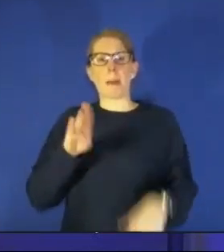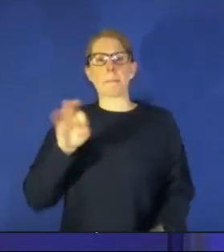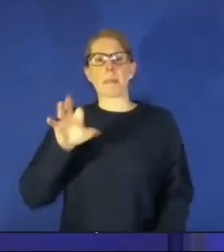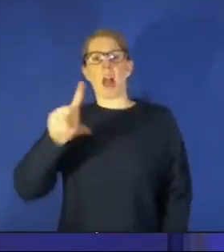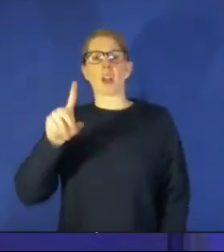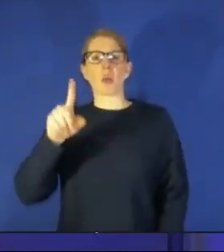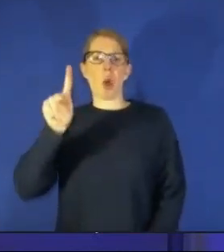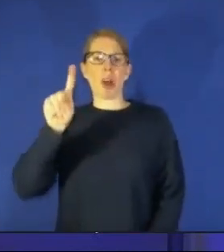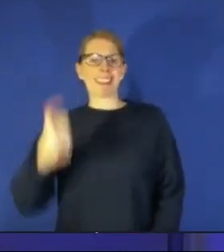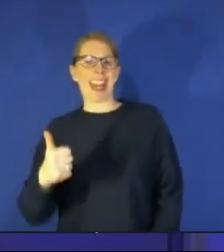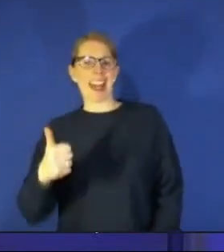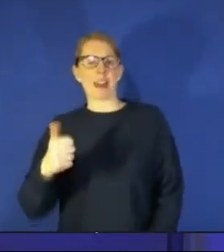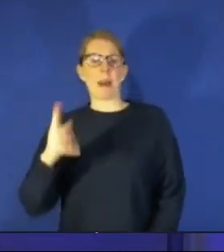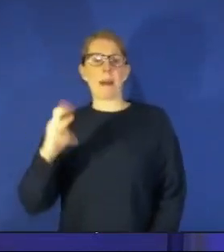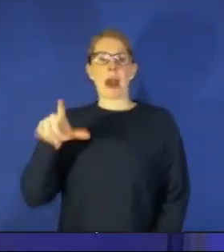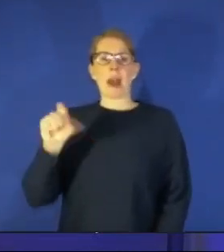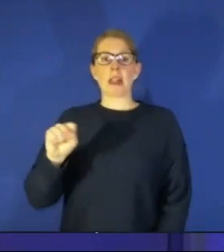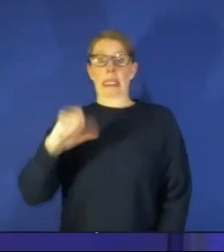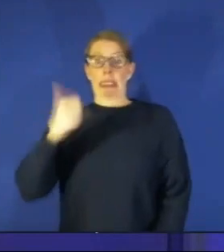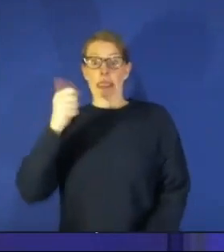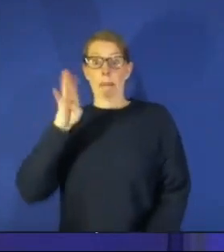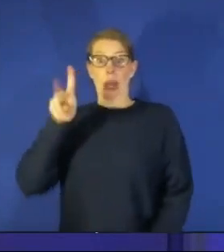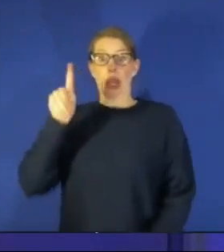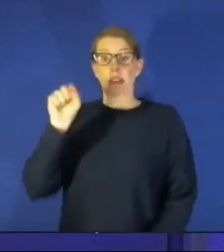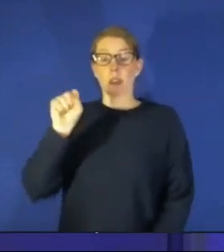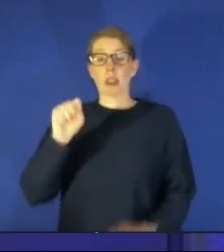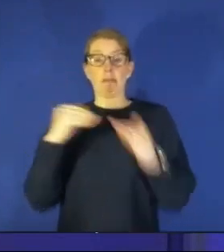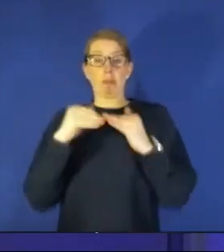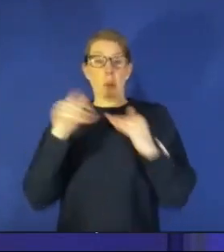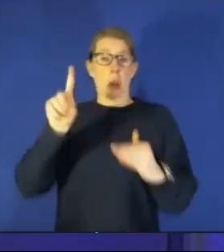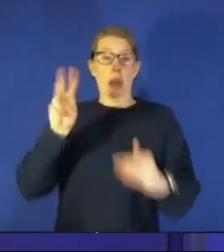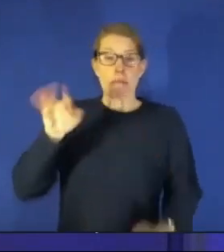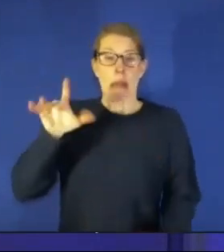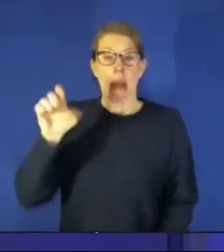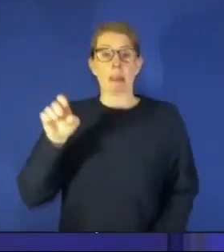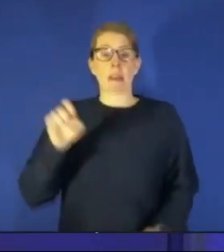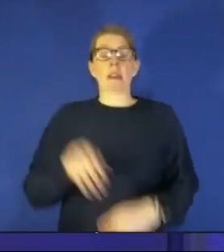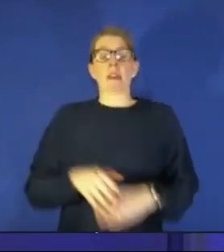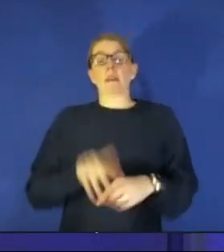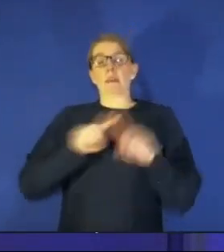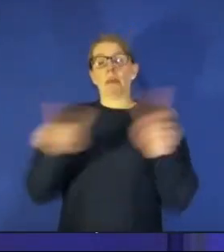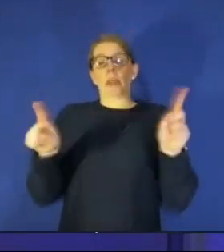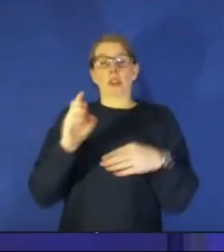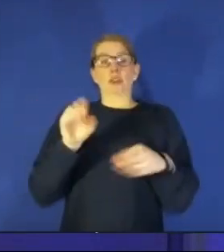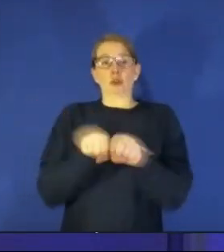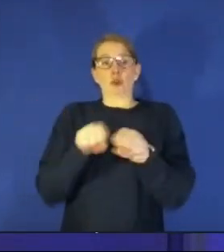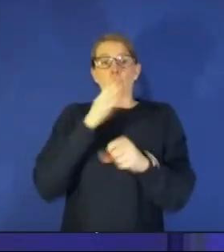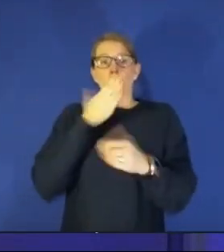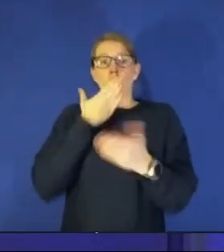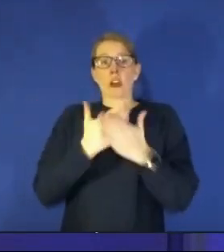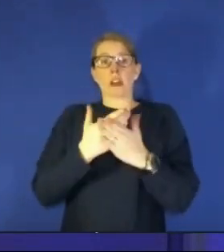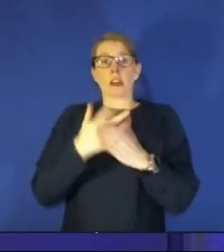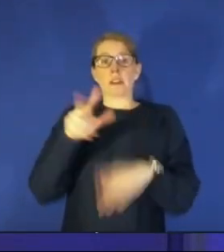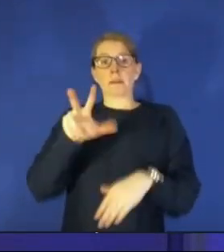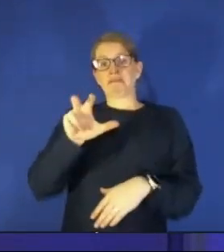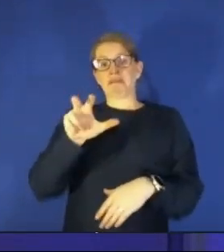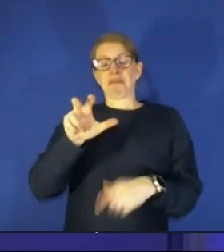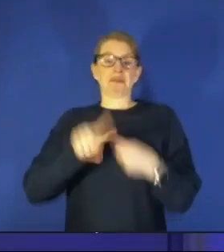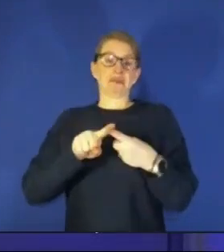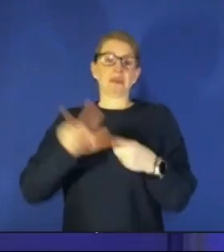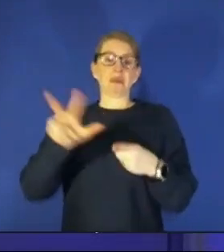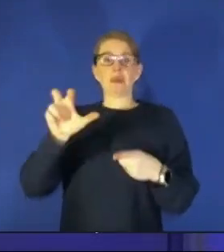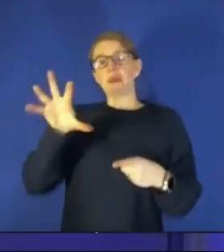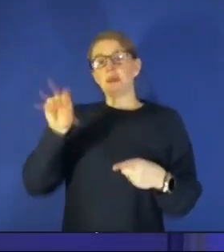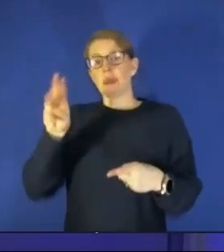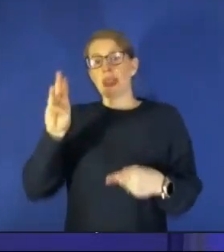10 blocks is a mile. You'll figure it out as you go. But shoes are only good for between 300 and 350